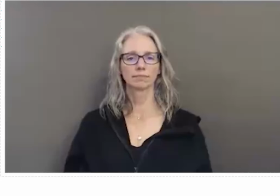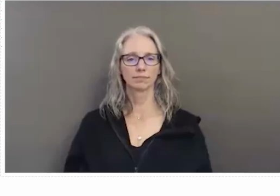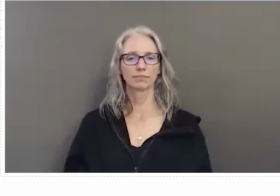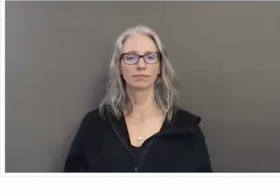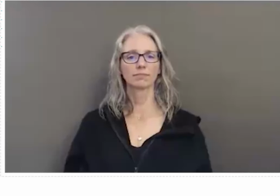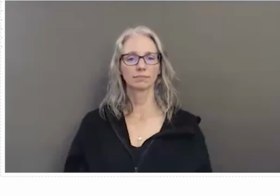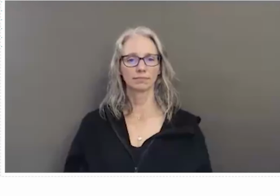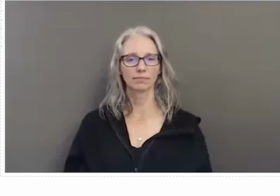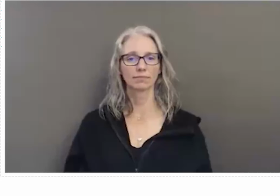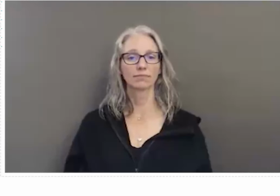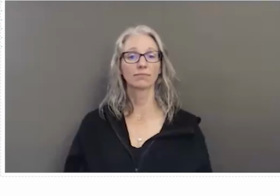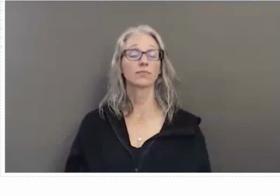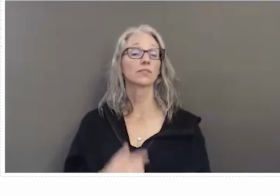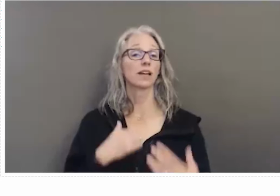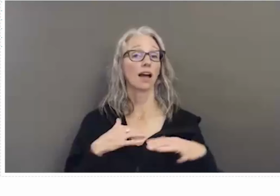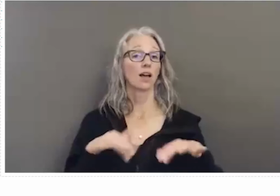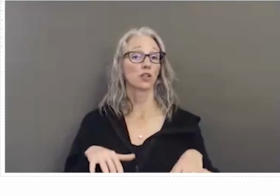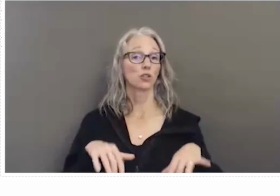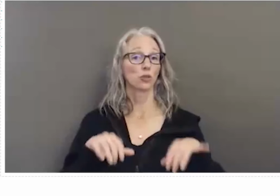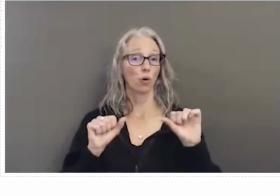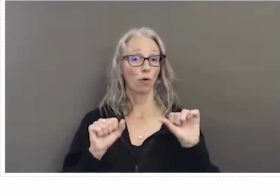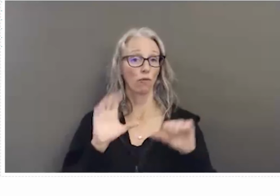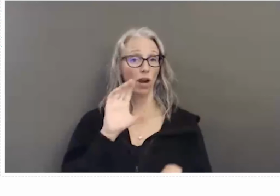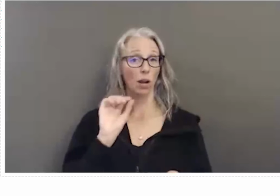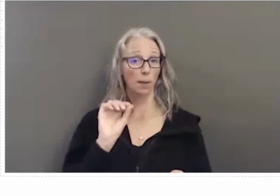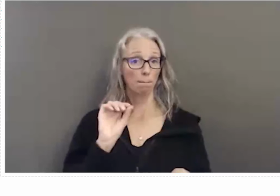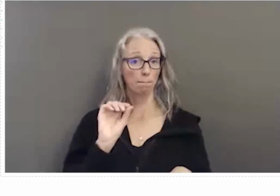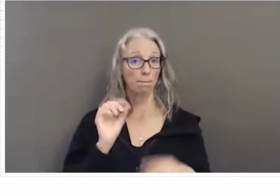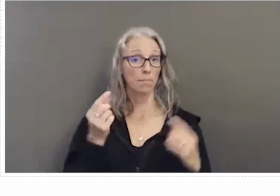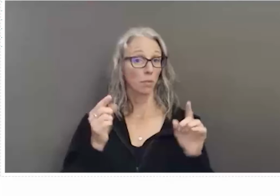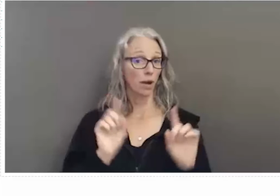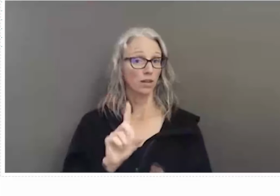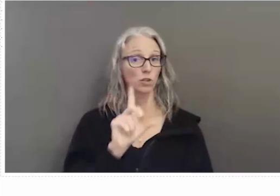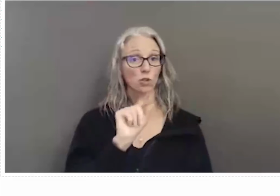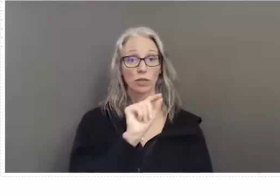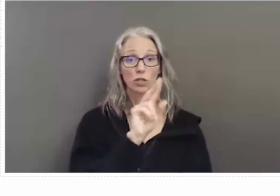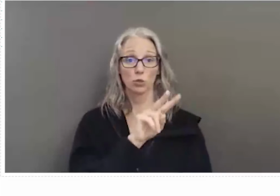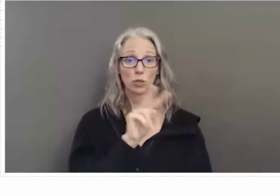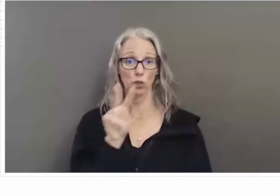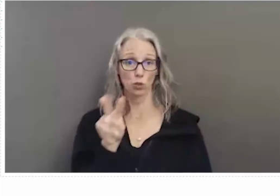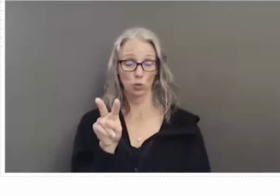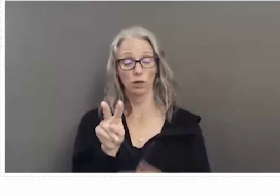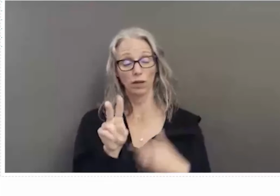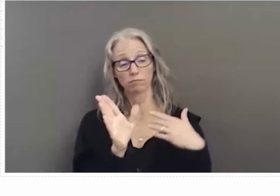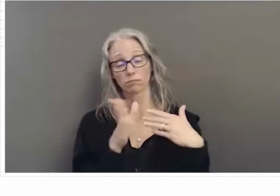since I took over the company in 2022, we have started to